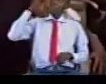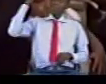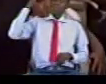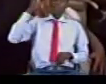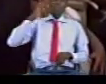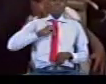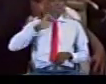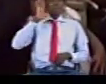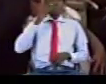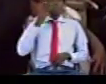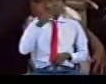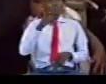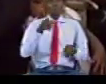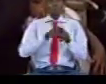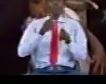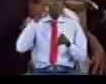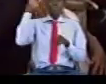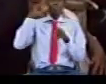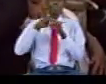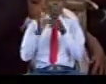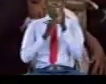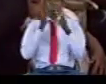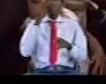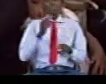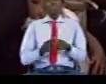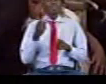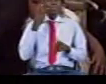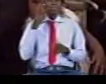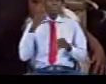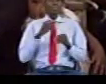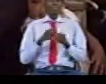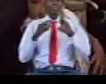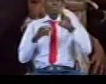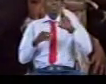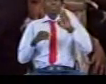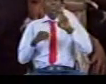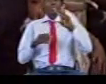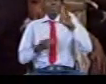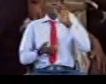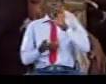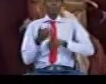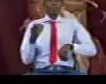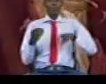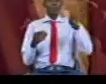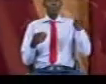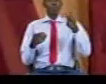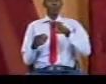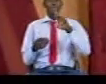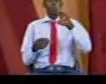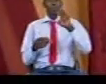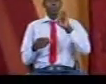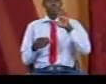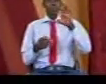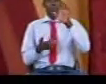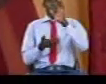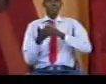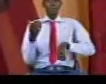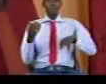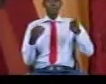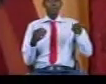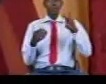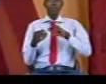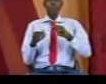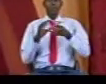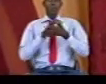in Jesus' name. Yeah. Hey, look at Revelation. Revelation chapter 22. Revelation chapter 22. And I'm